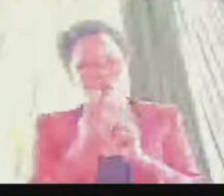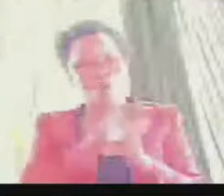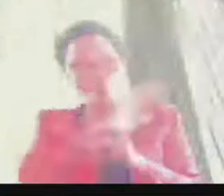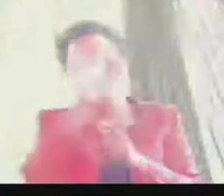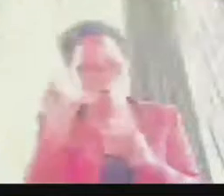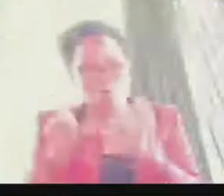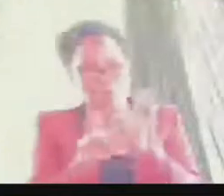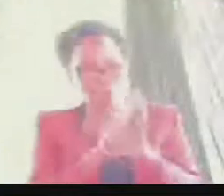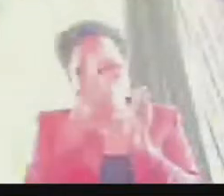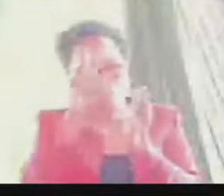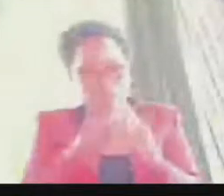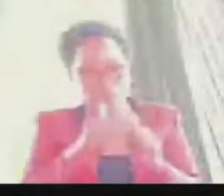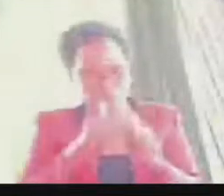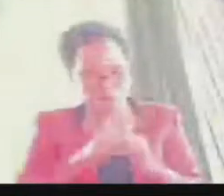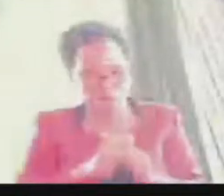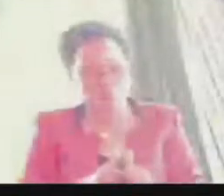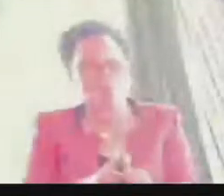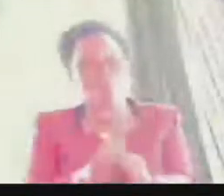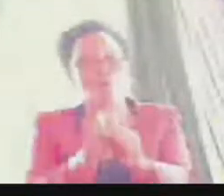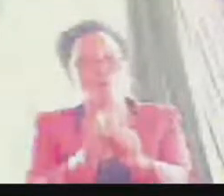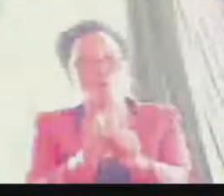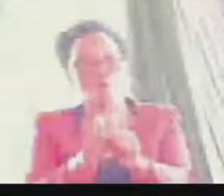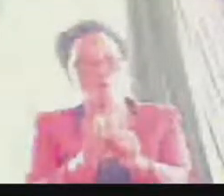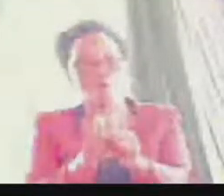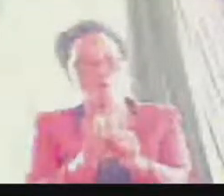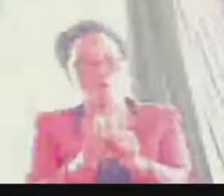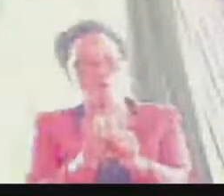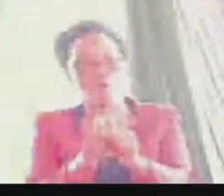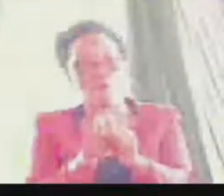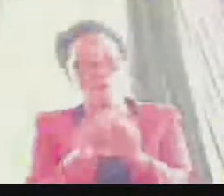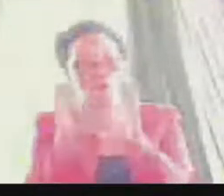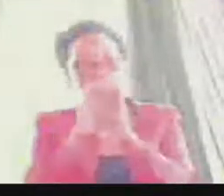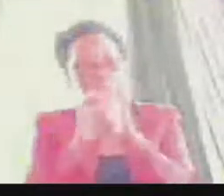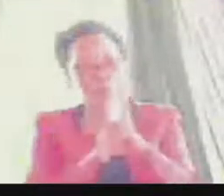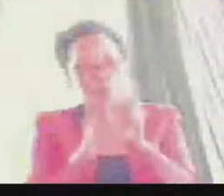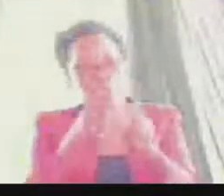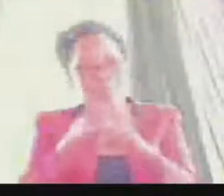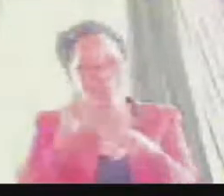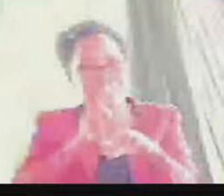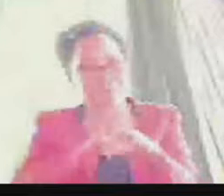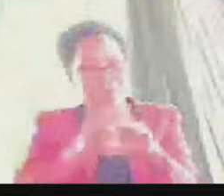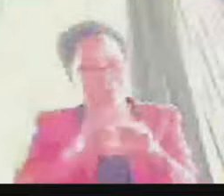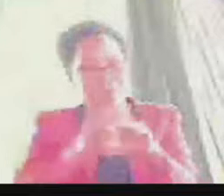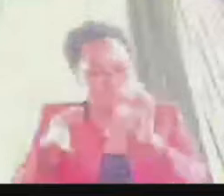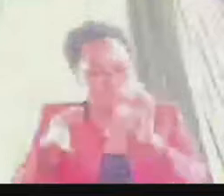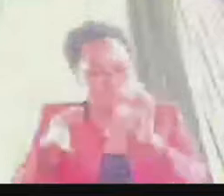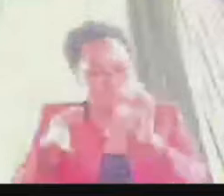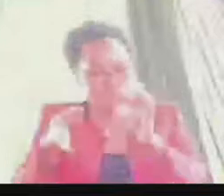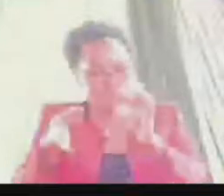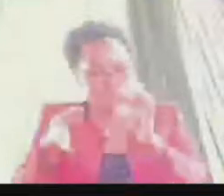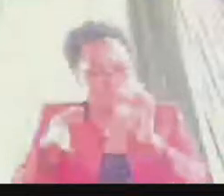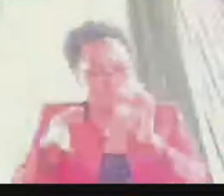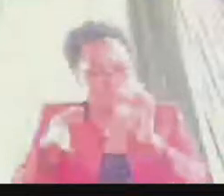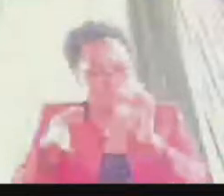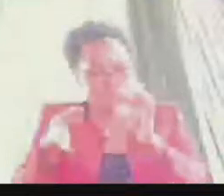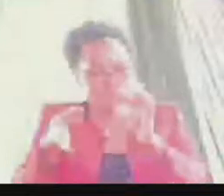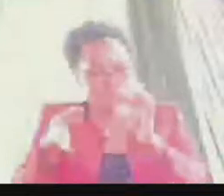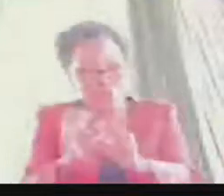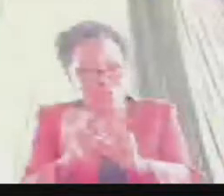But when it's analyzed, it's found that it is not, and it is the duty of the